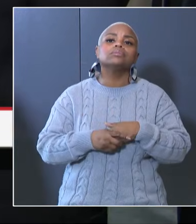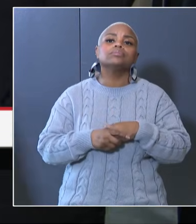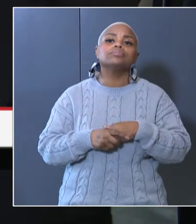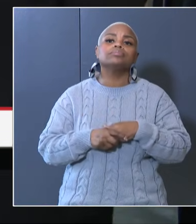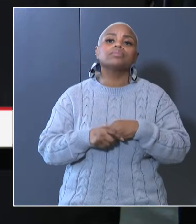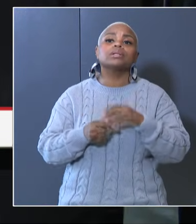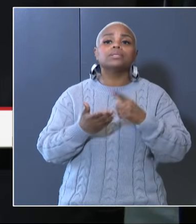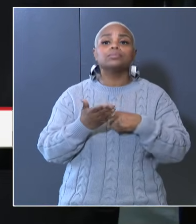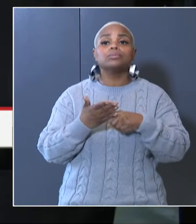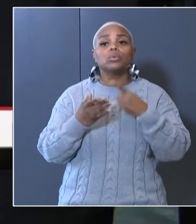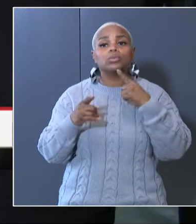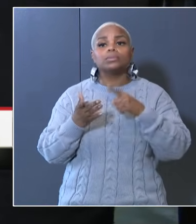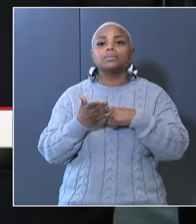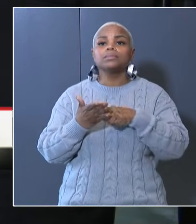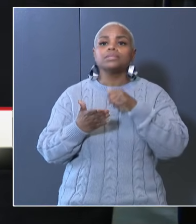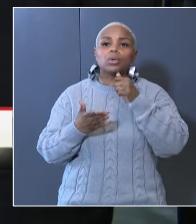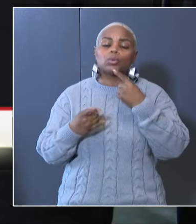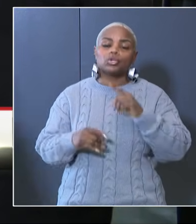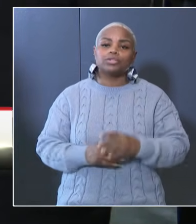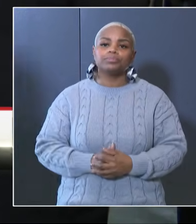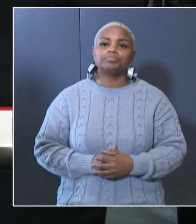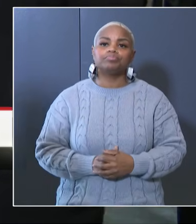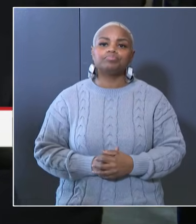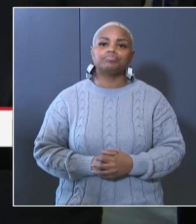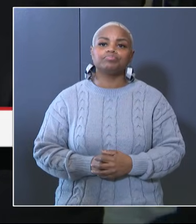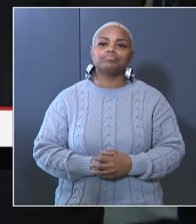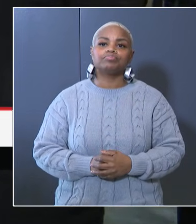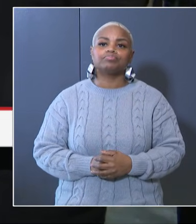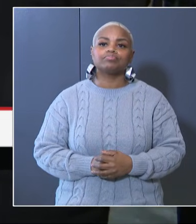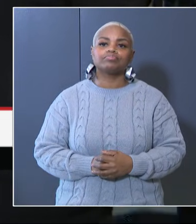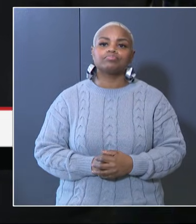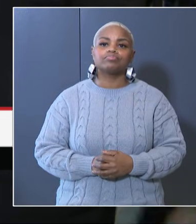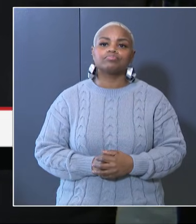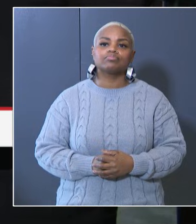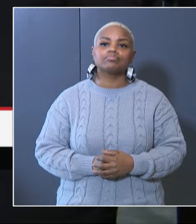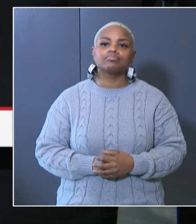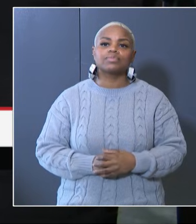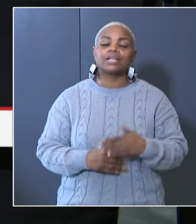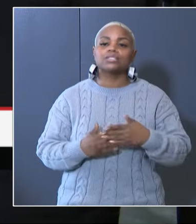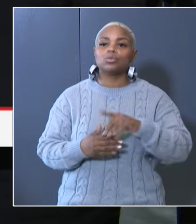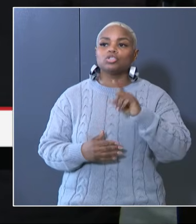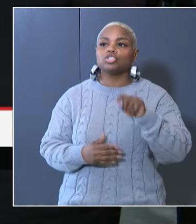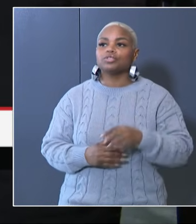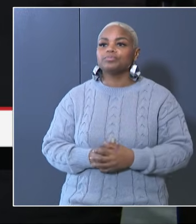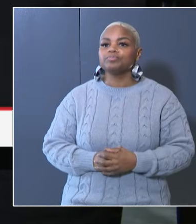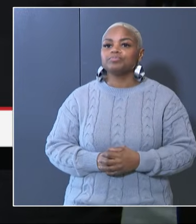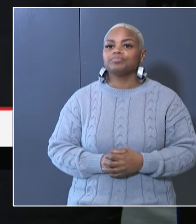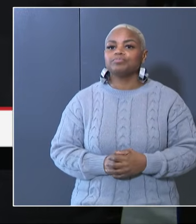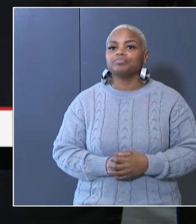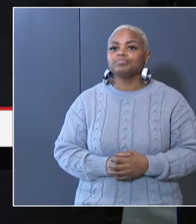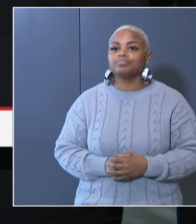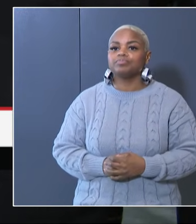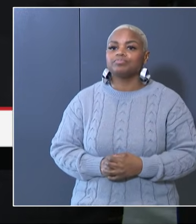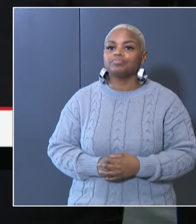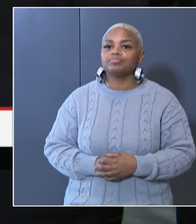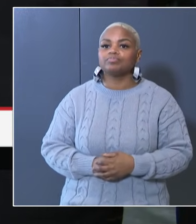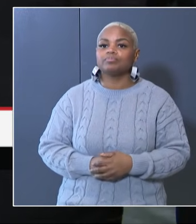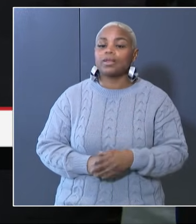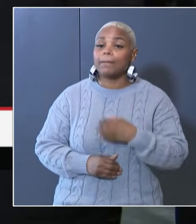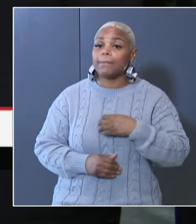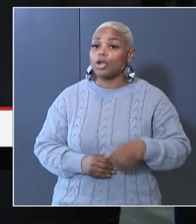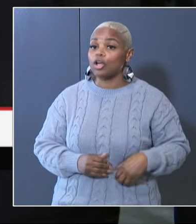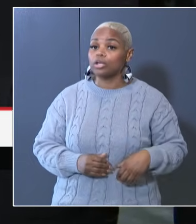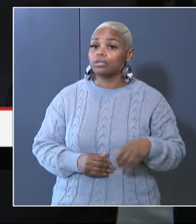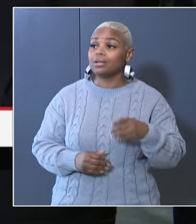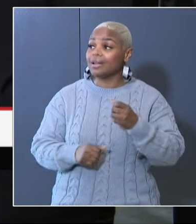Yes. Mayor, this year you are expected to deliver on regulations that would cover the net zero requirements moving forward by the end